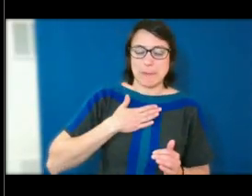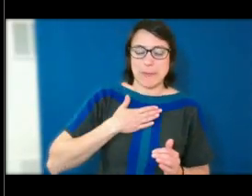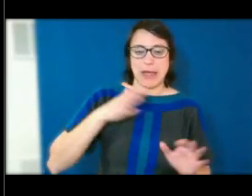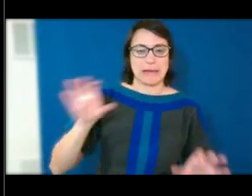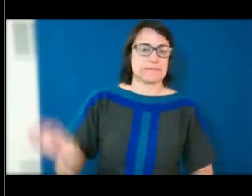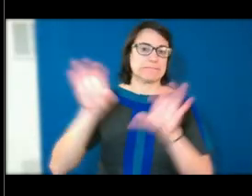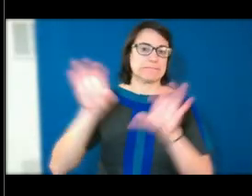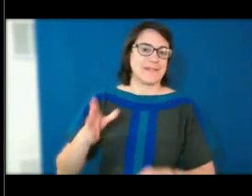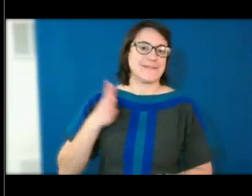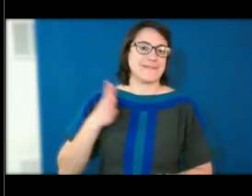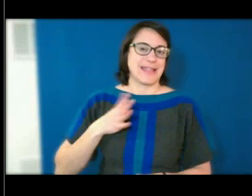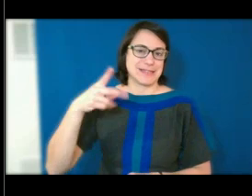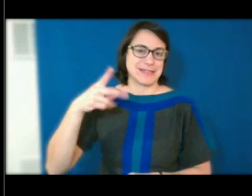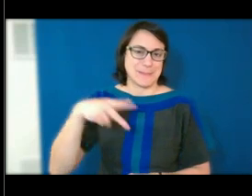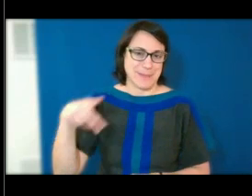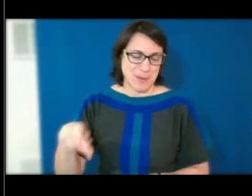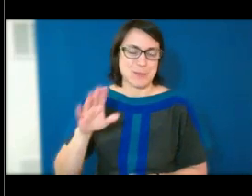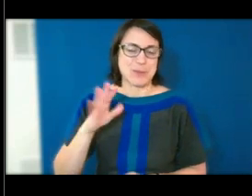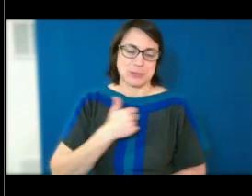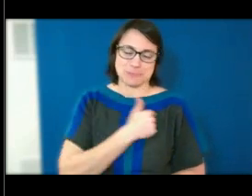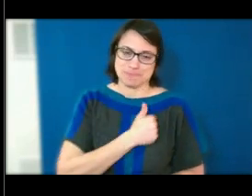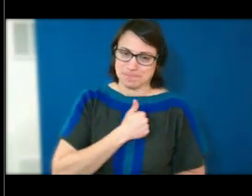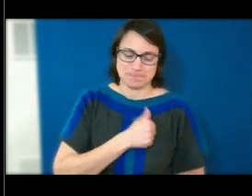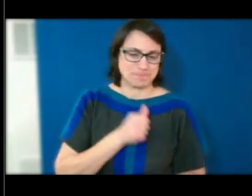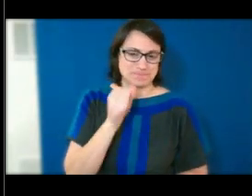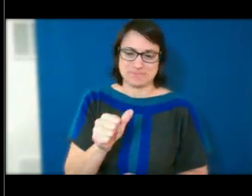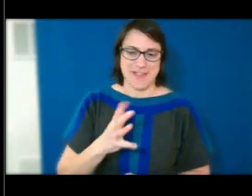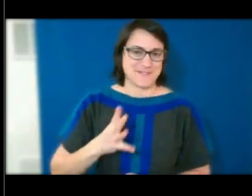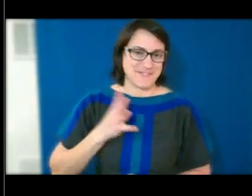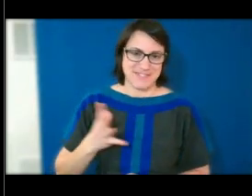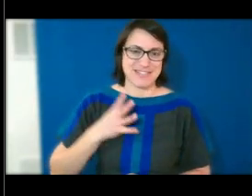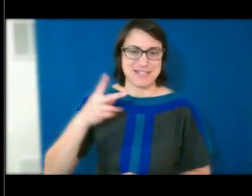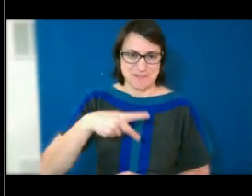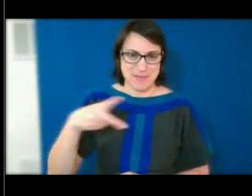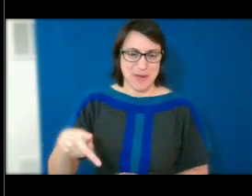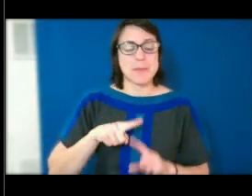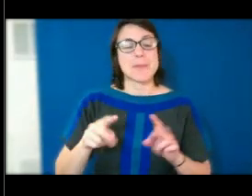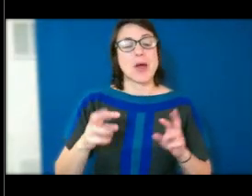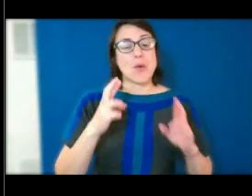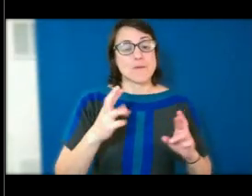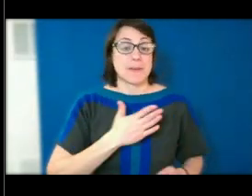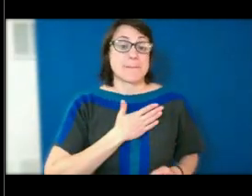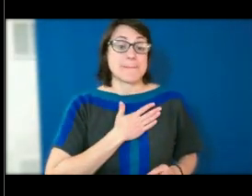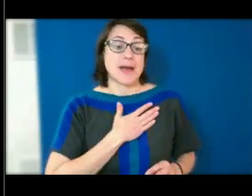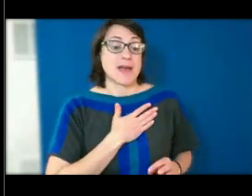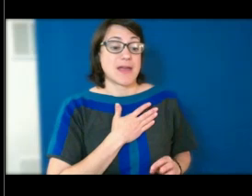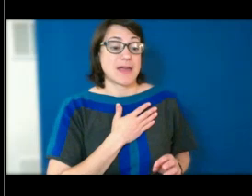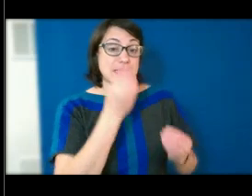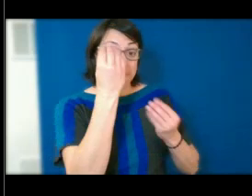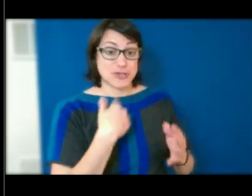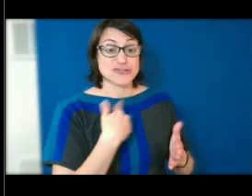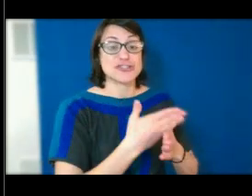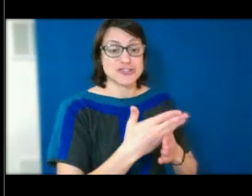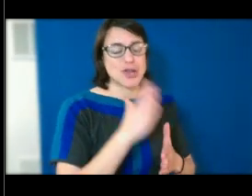going to say forgive me, but hopefully the information that I'm sharing will be useful. The next slide, please.